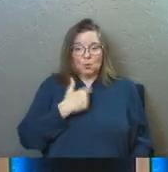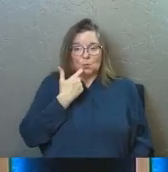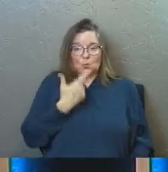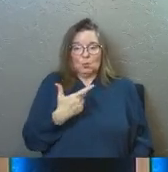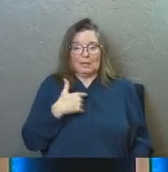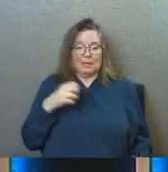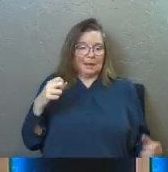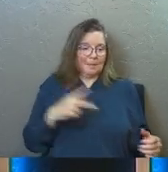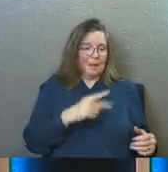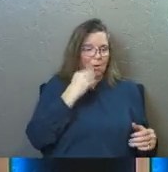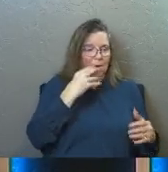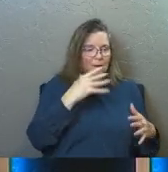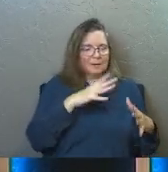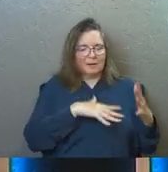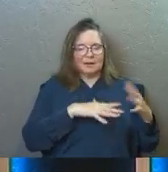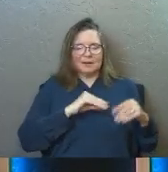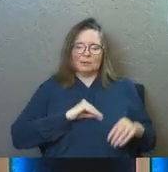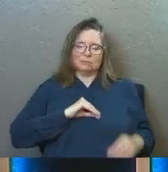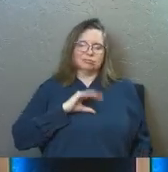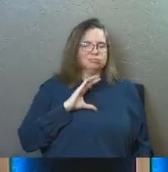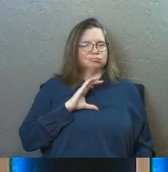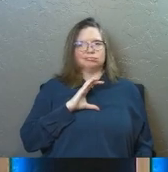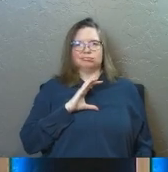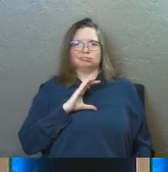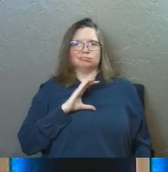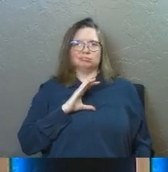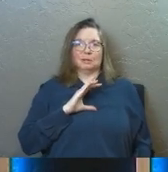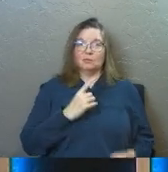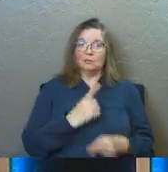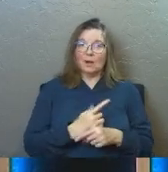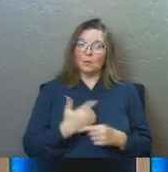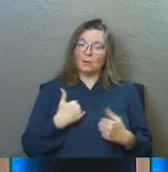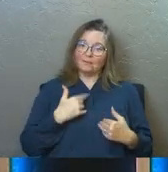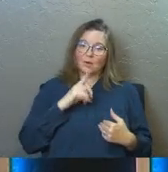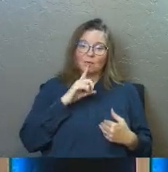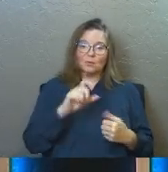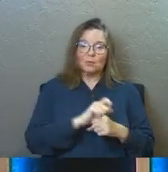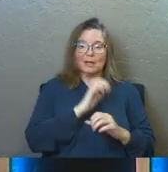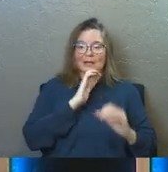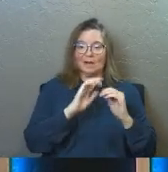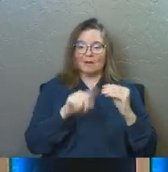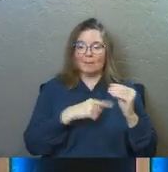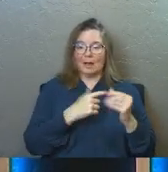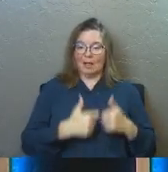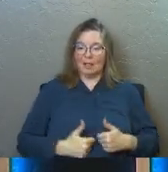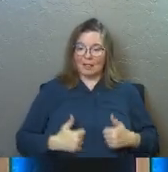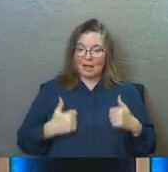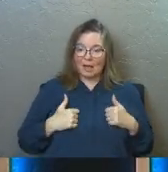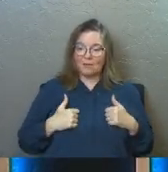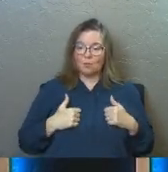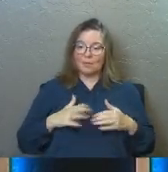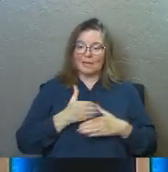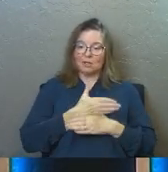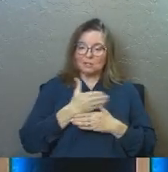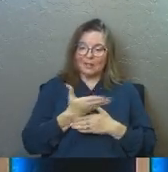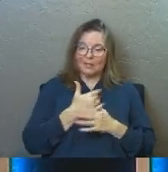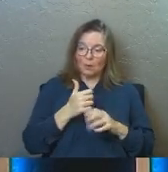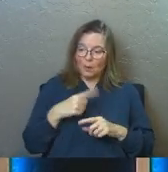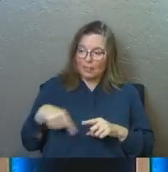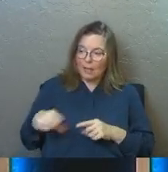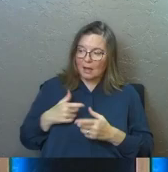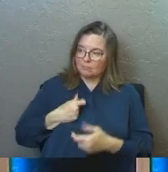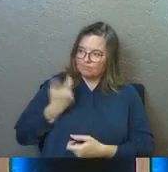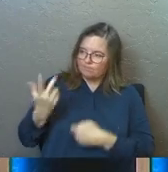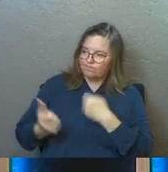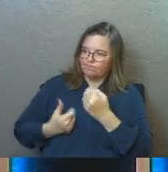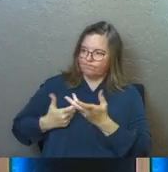just, like we come back home and we're filled up. Right? We got to have real conversations about life. We got to share things with them. We got